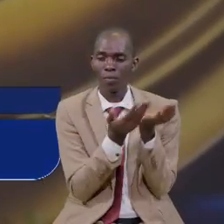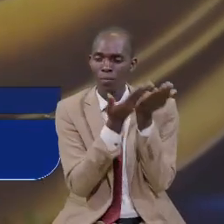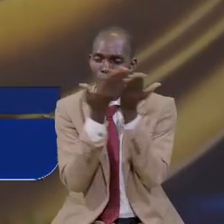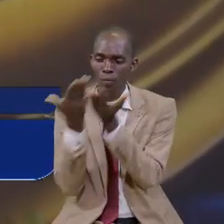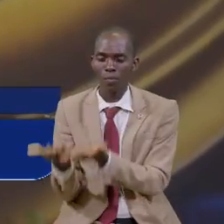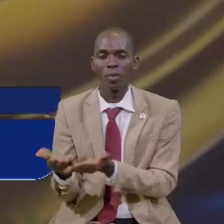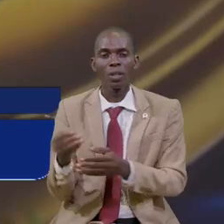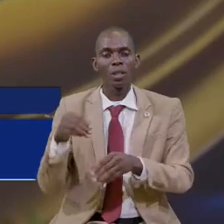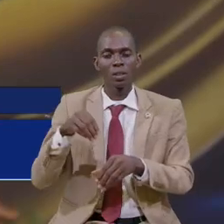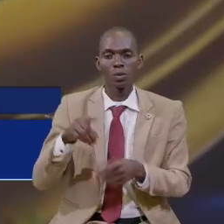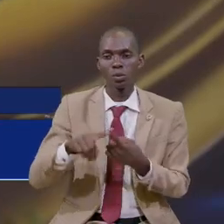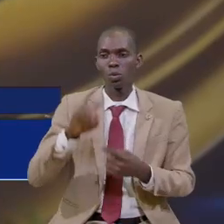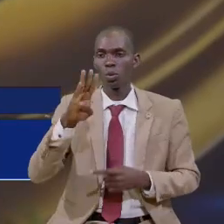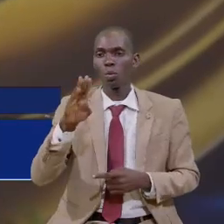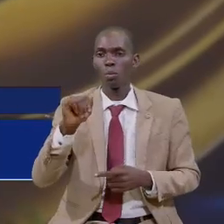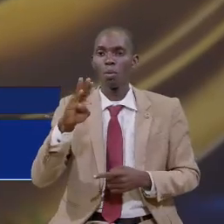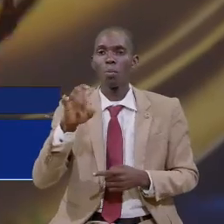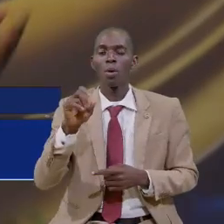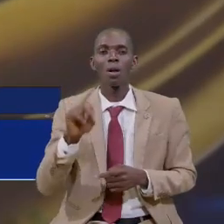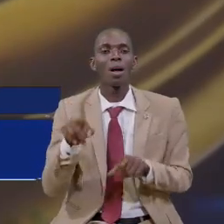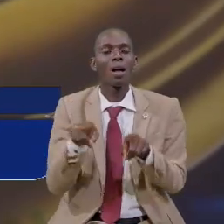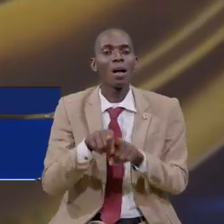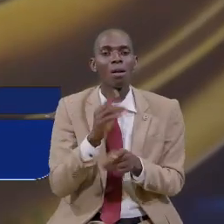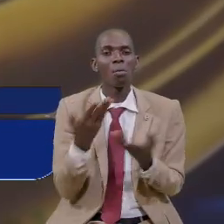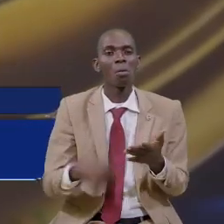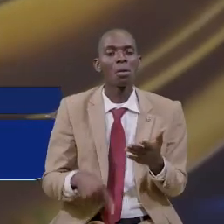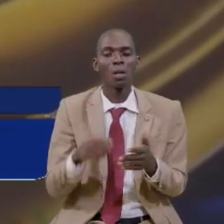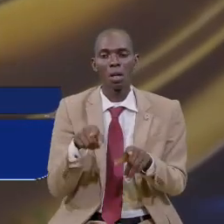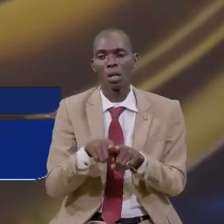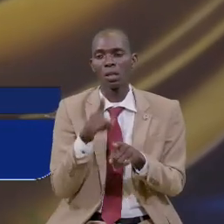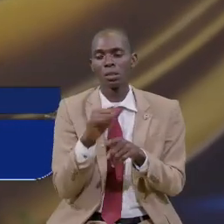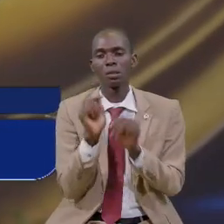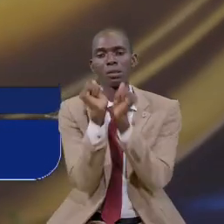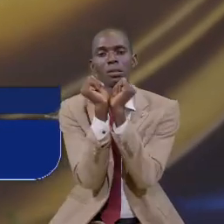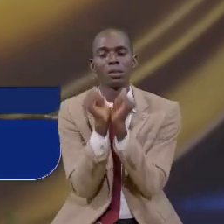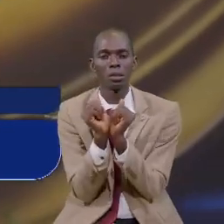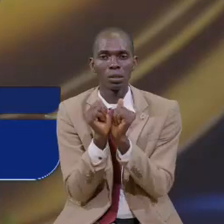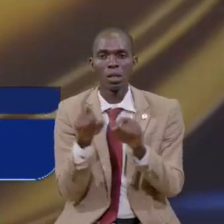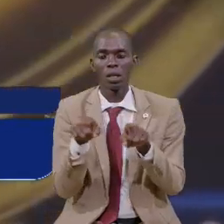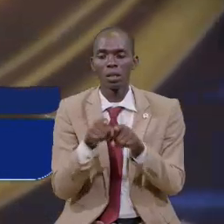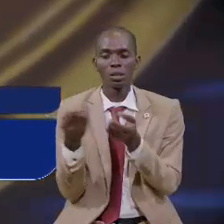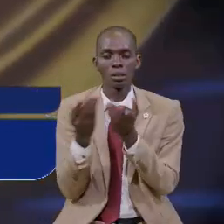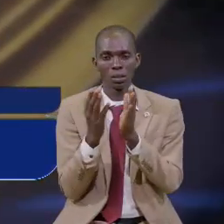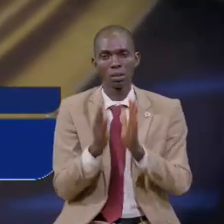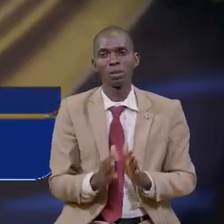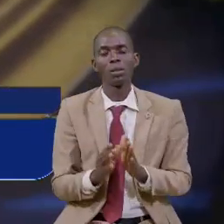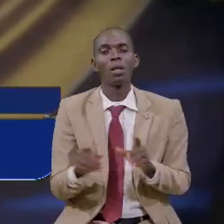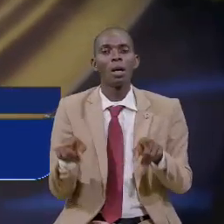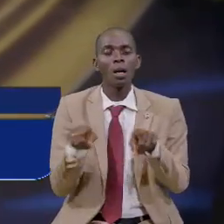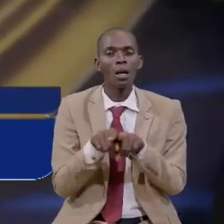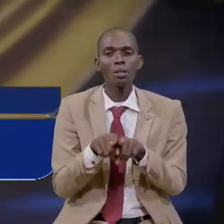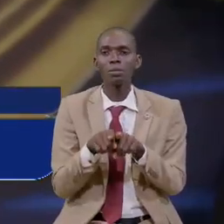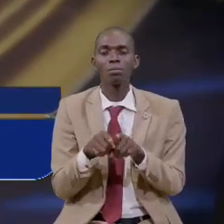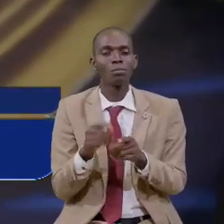there as a slave. He got there as a captive. He got there as a